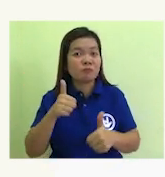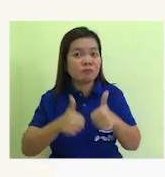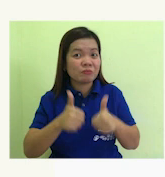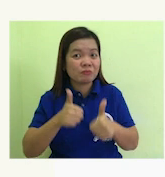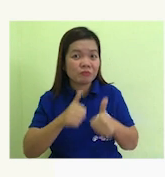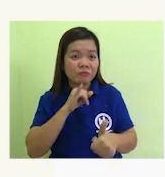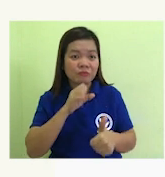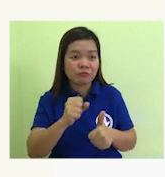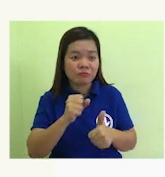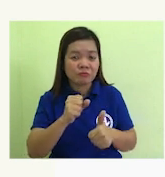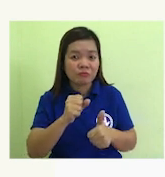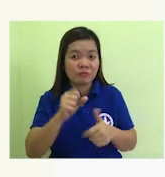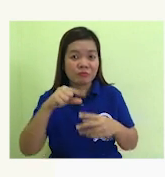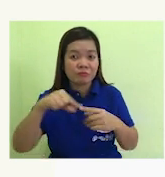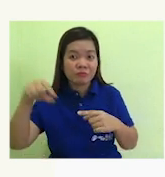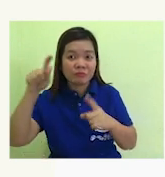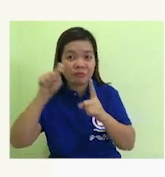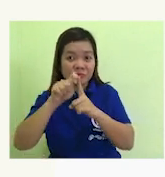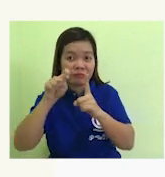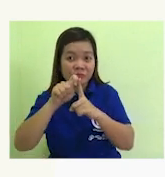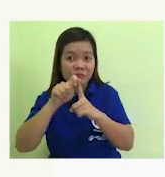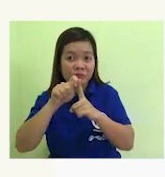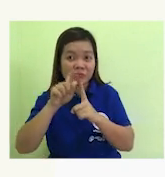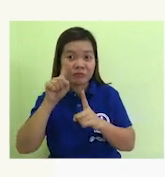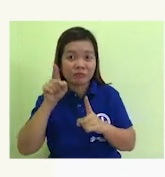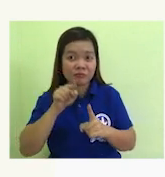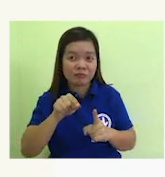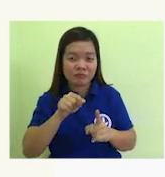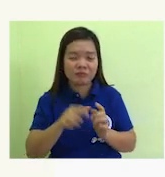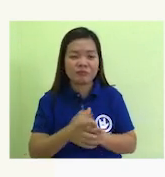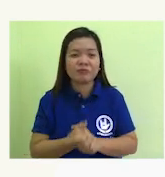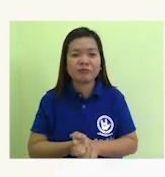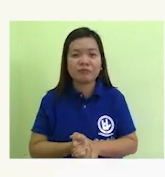which is the quadratic term?